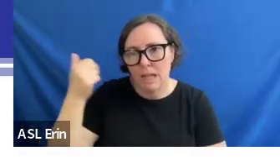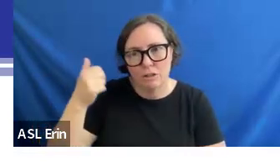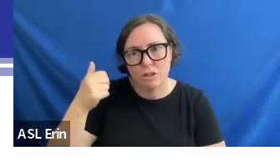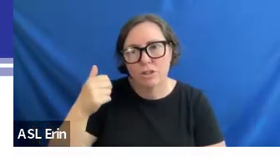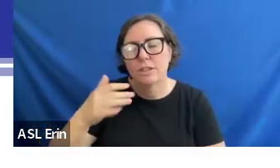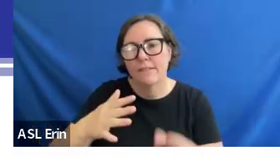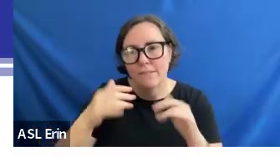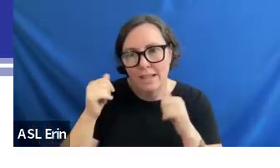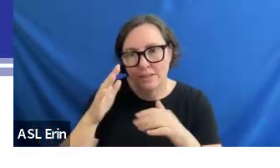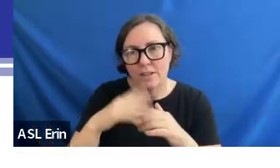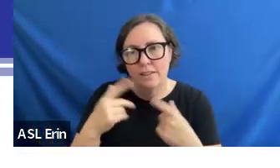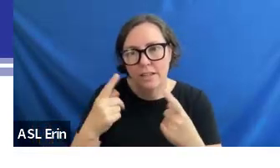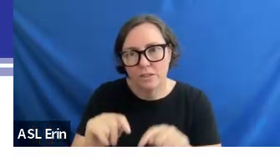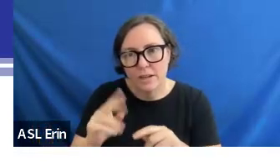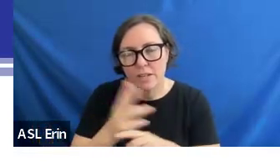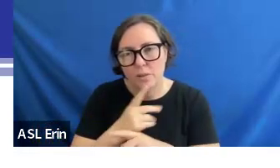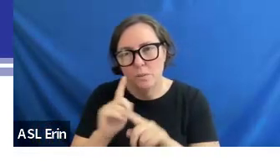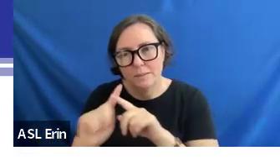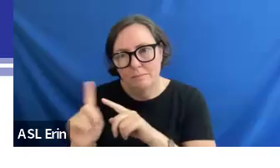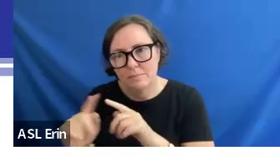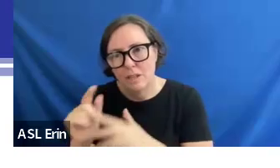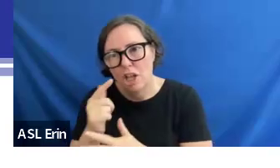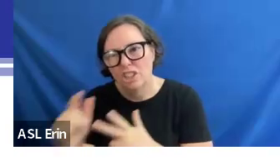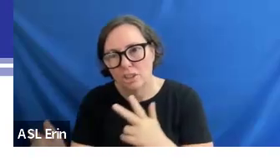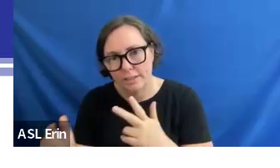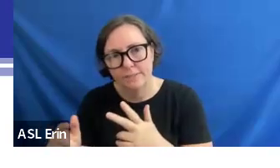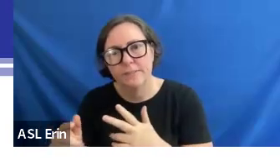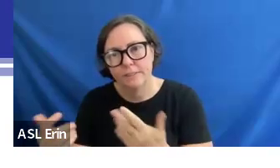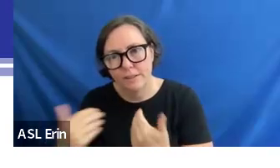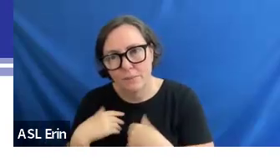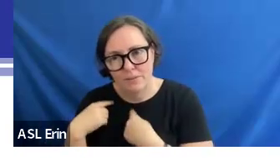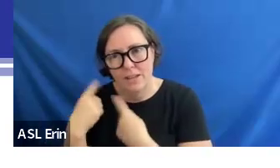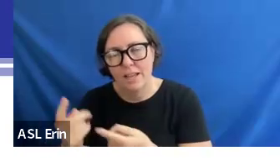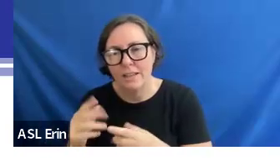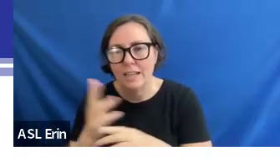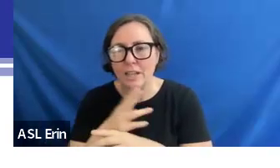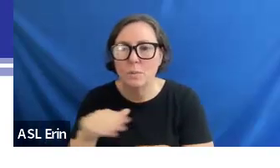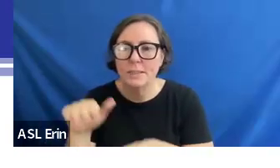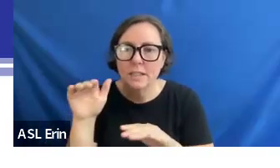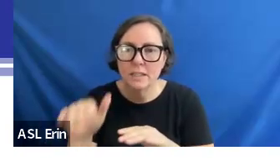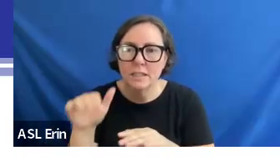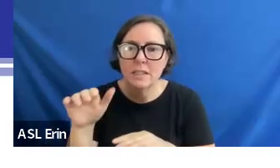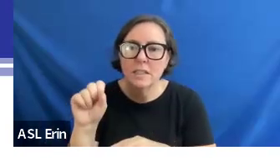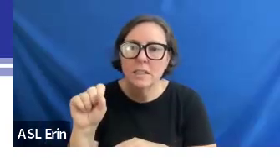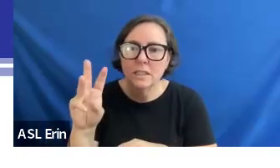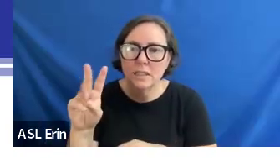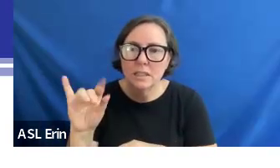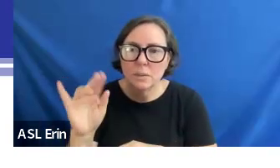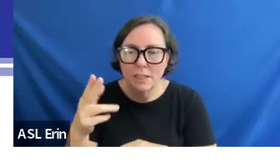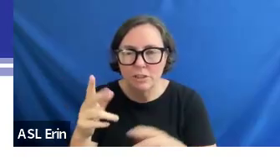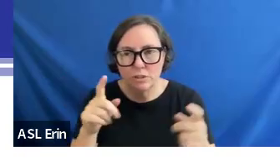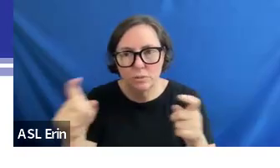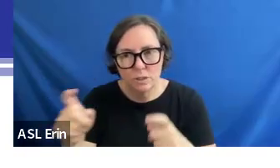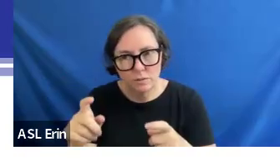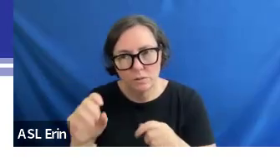faster than using all alternatives that we're getting to of using a switch to control it, because that takes